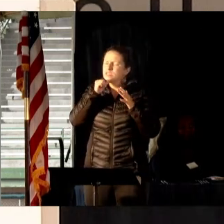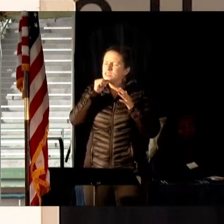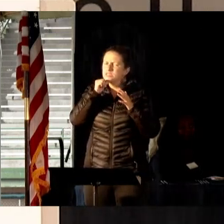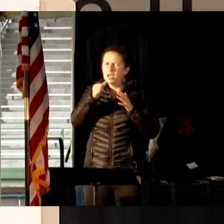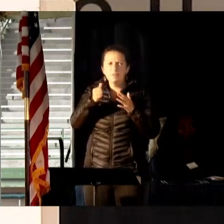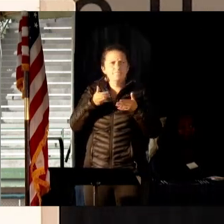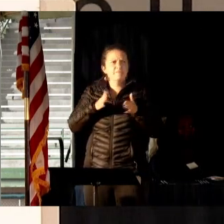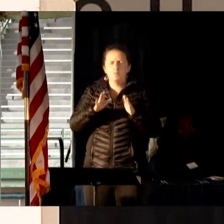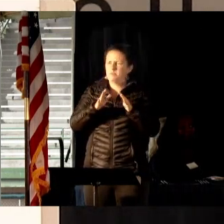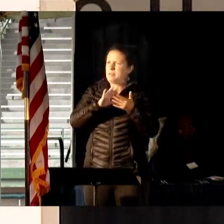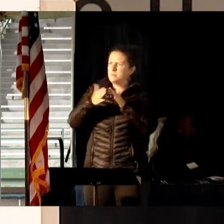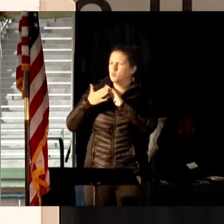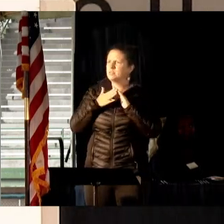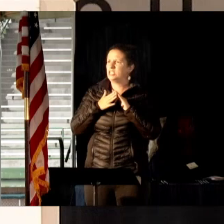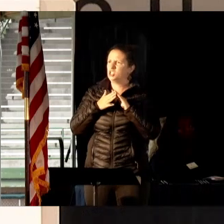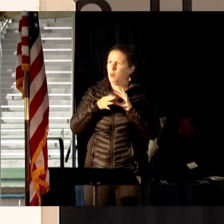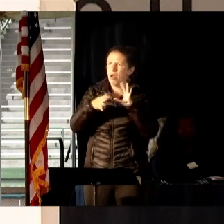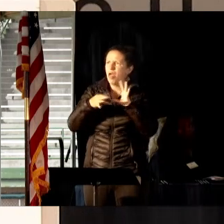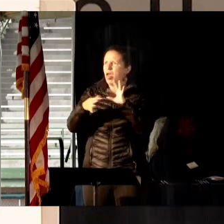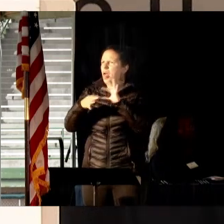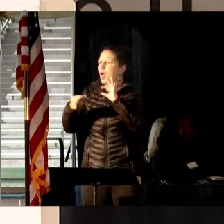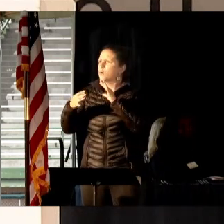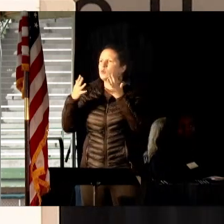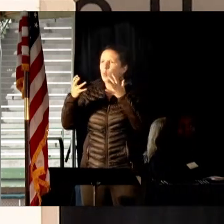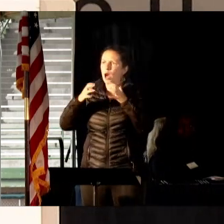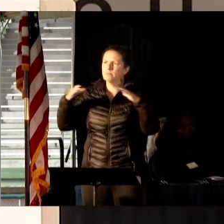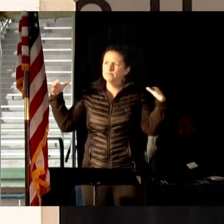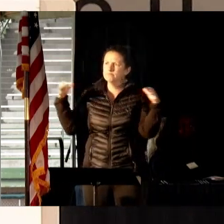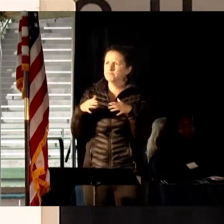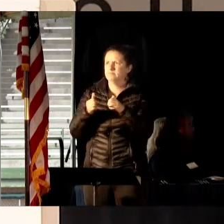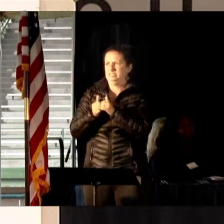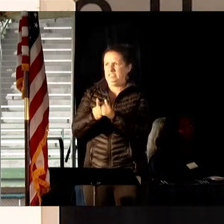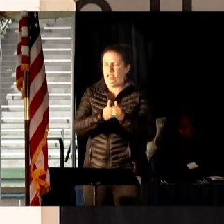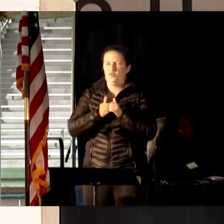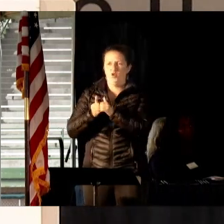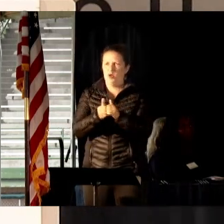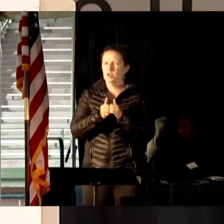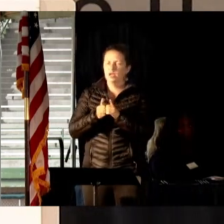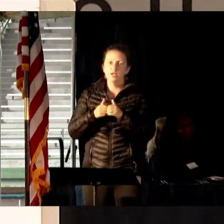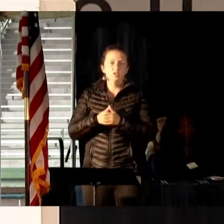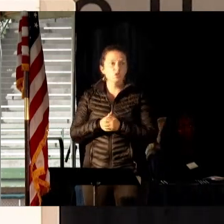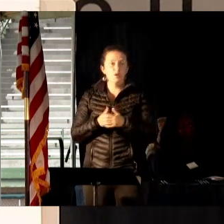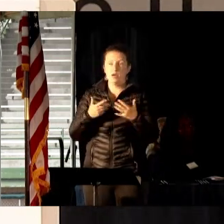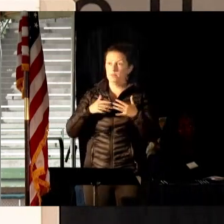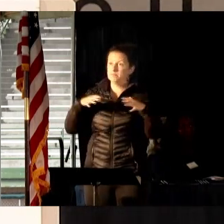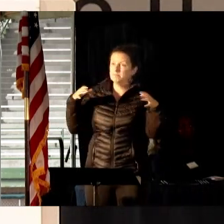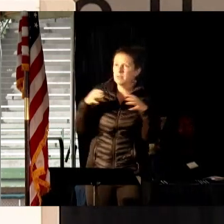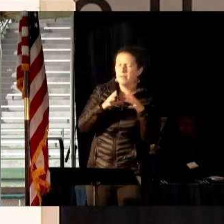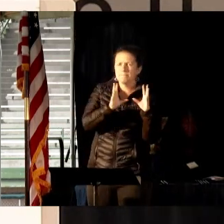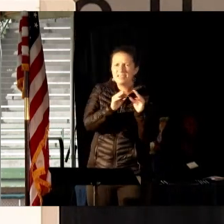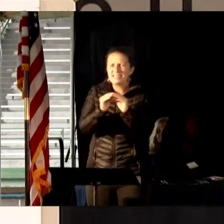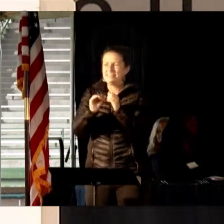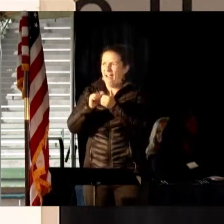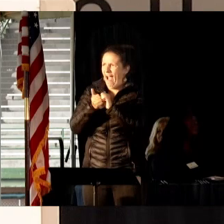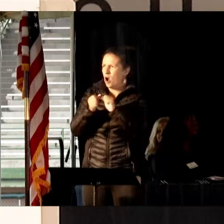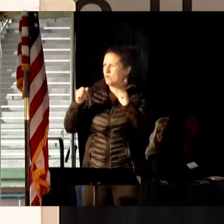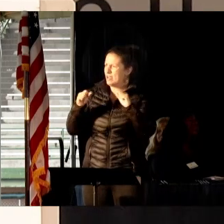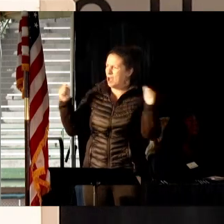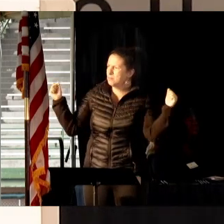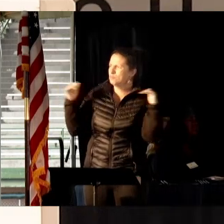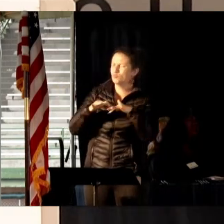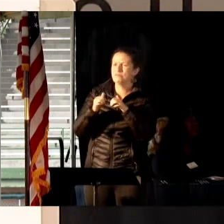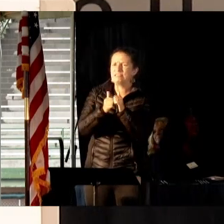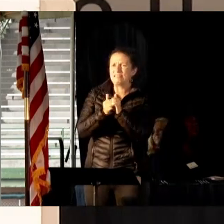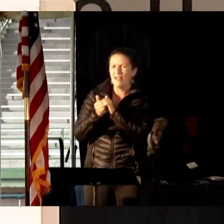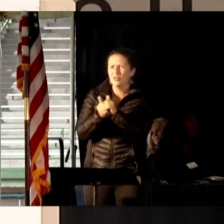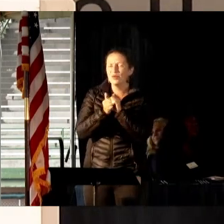progressed. Those years of clubs not meeting quickly turned into revamped meetings. How can we bring people together again? How can we